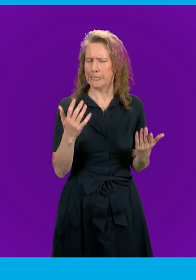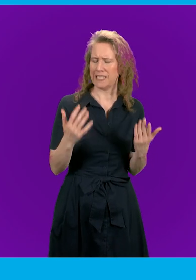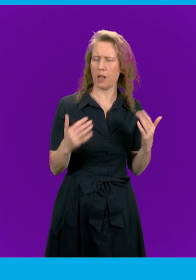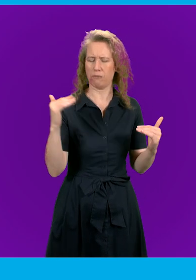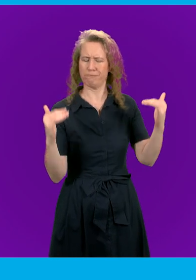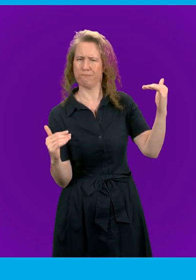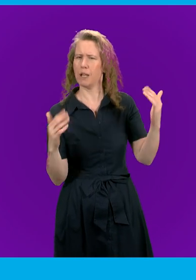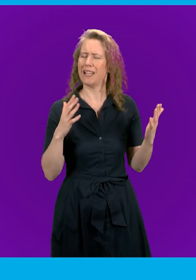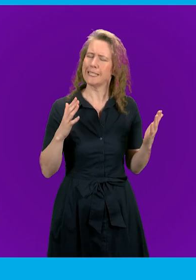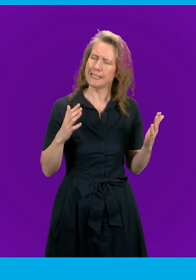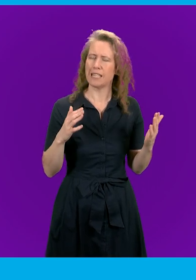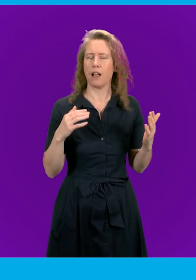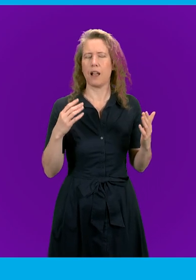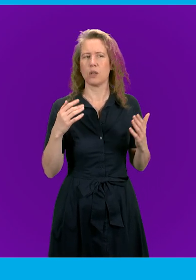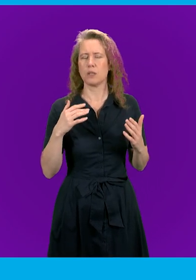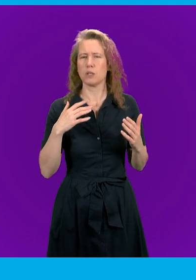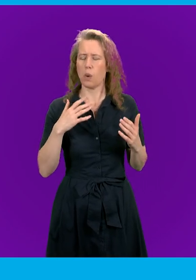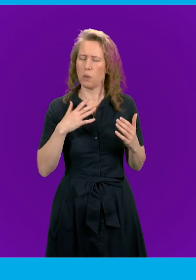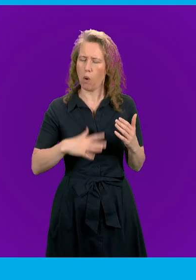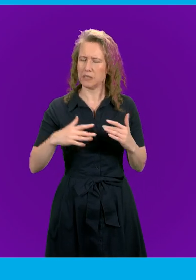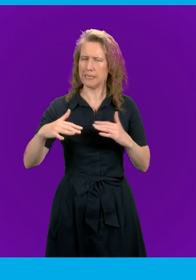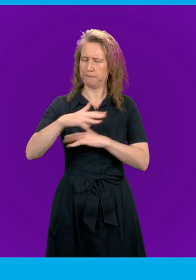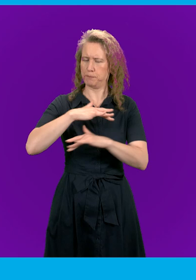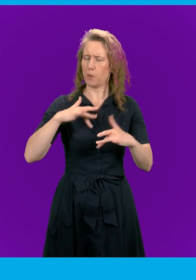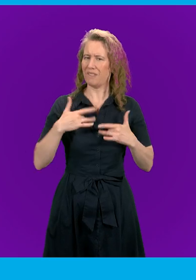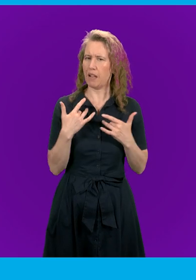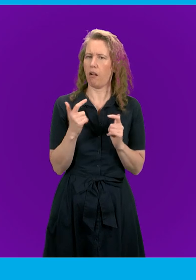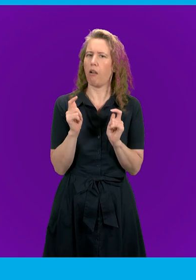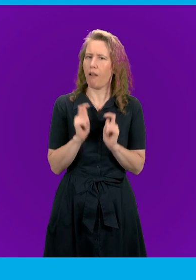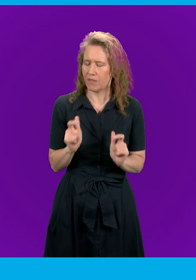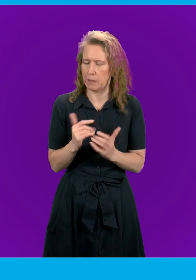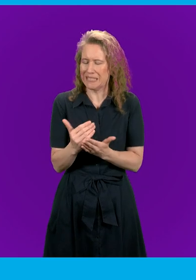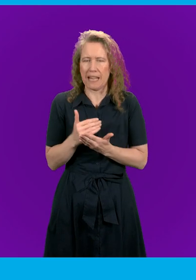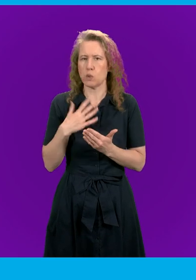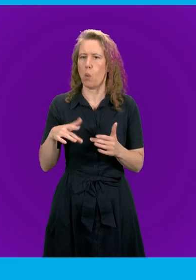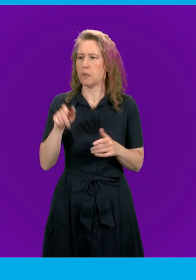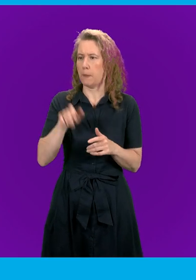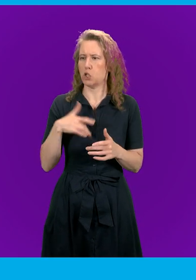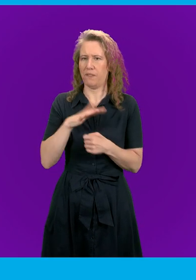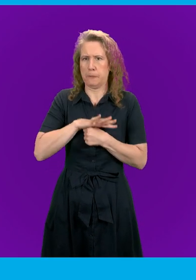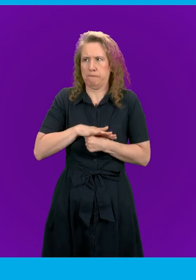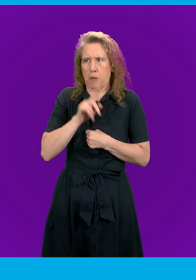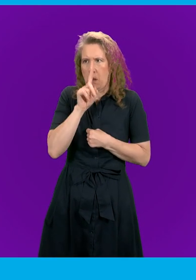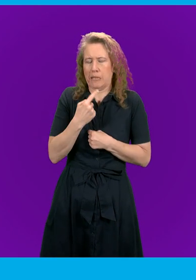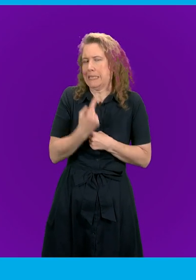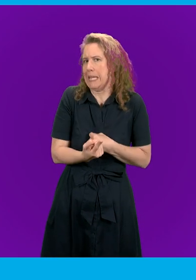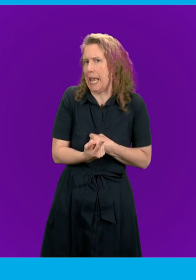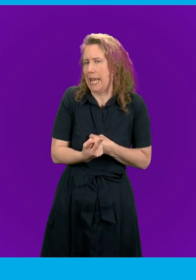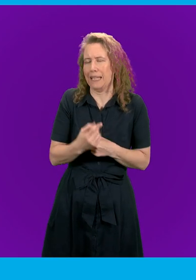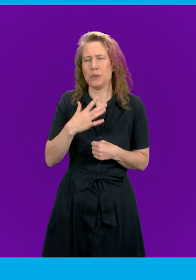dynamics can be such that some people will feel like they're kind of not wanting to say something or worried about being